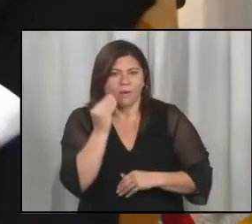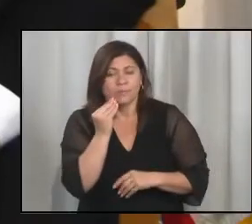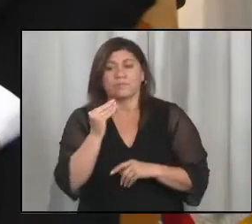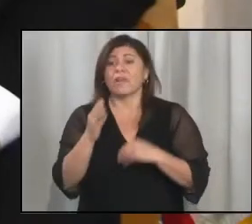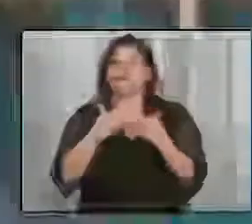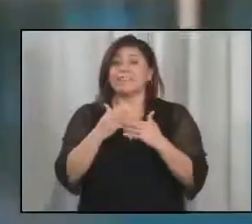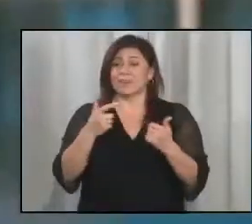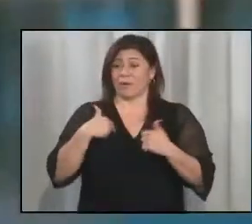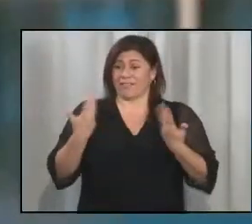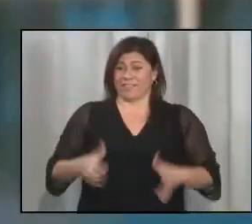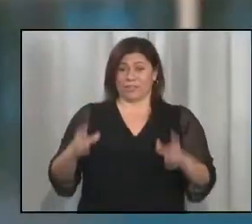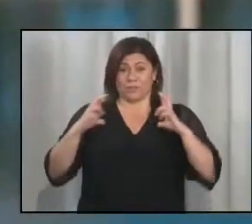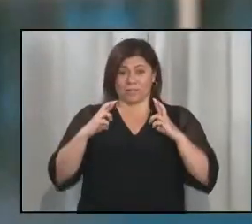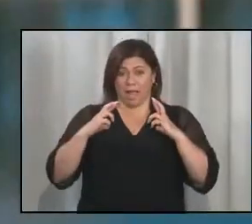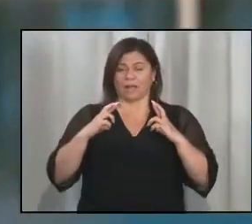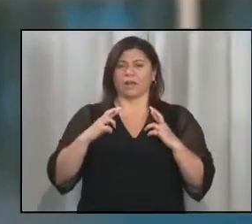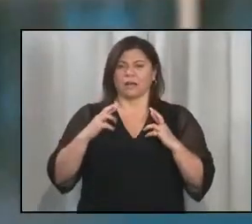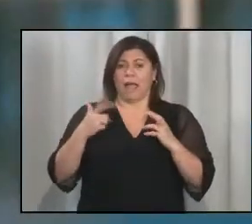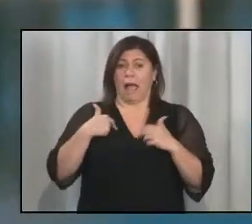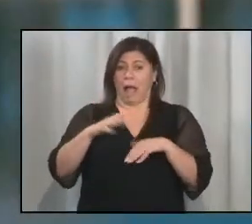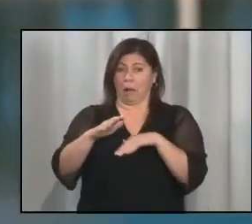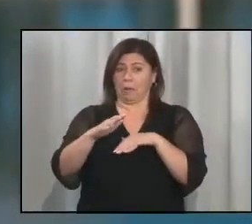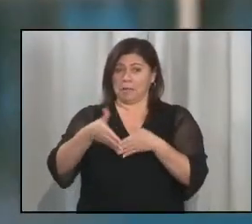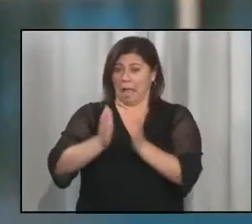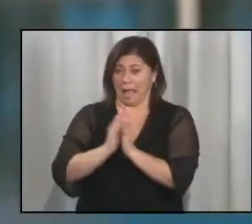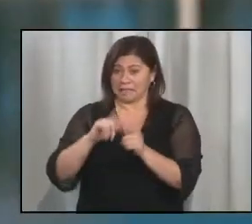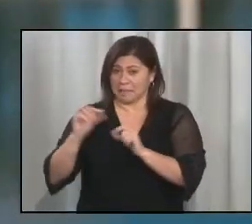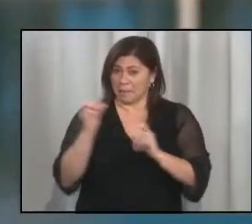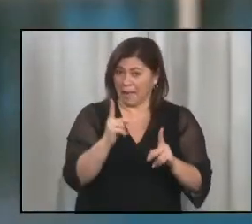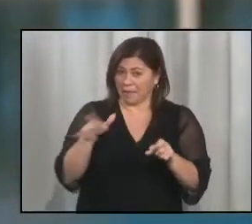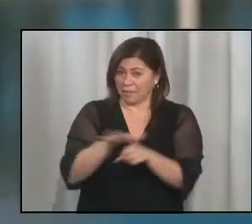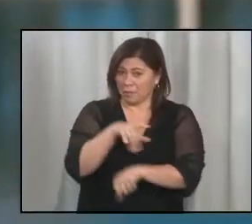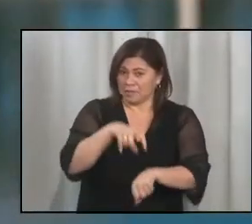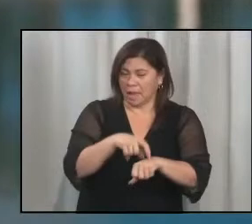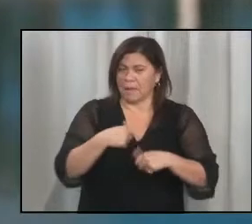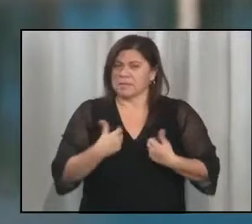retired, when I was asked to come back full time,